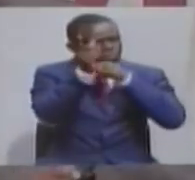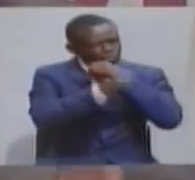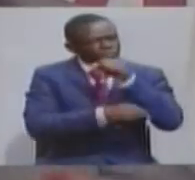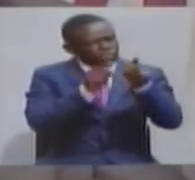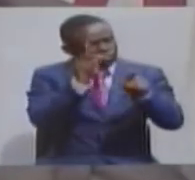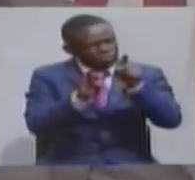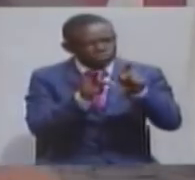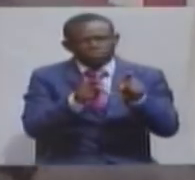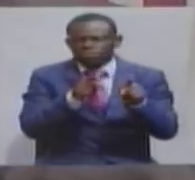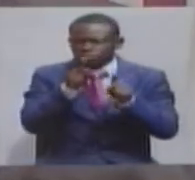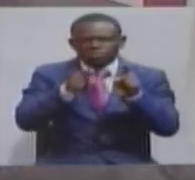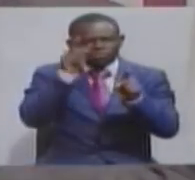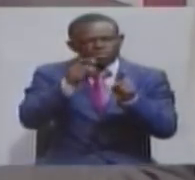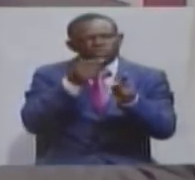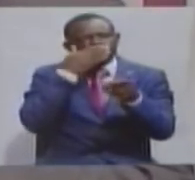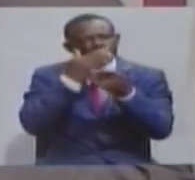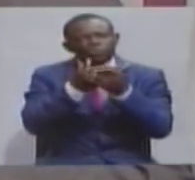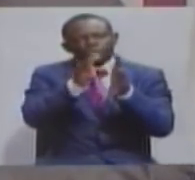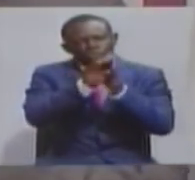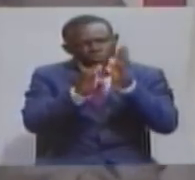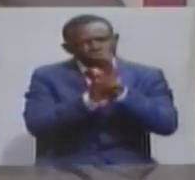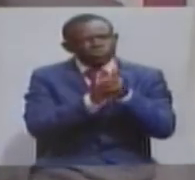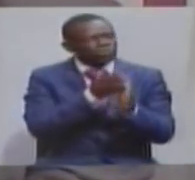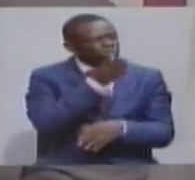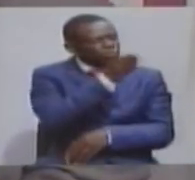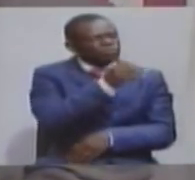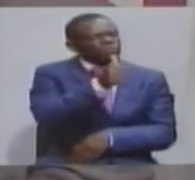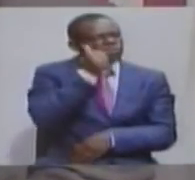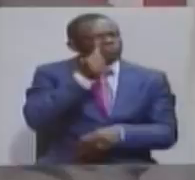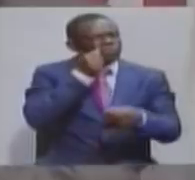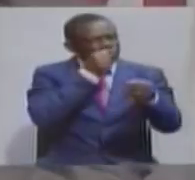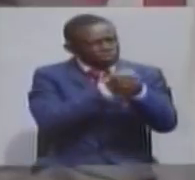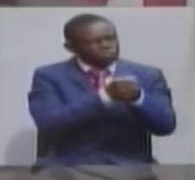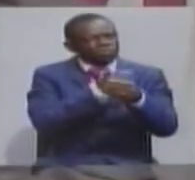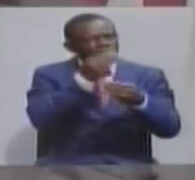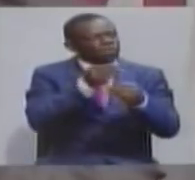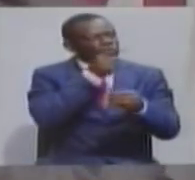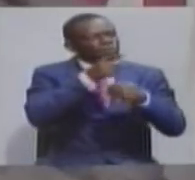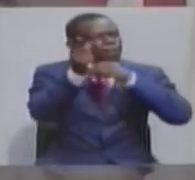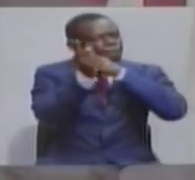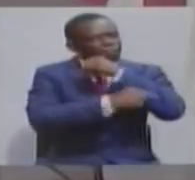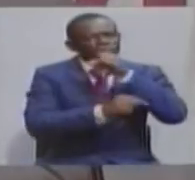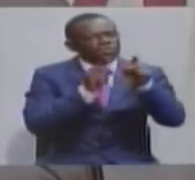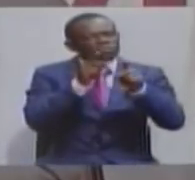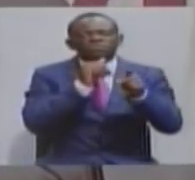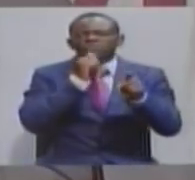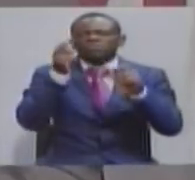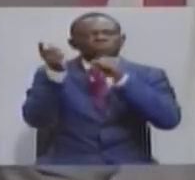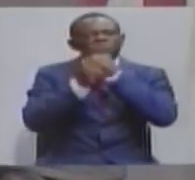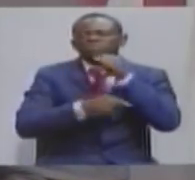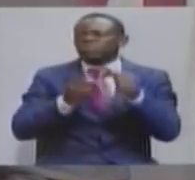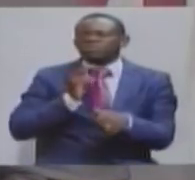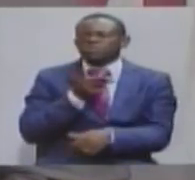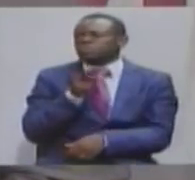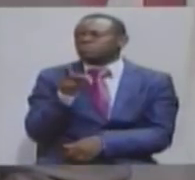the people is, have we done anything to stop them from giving us their views?